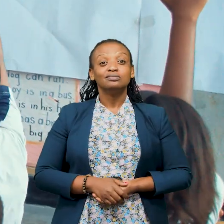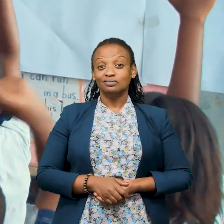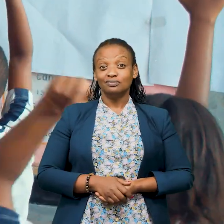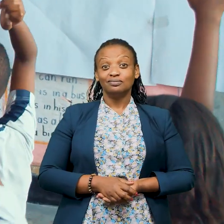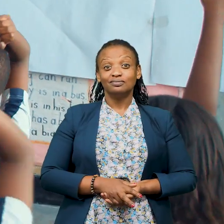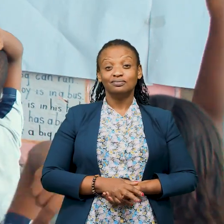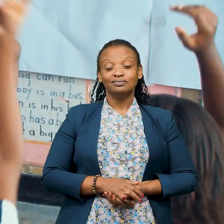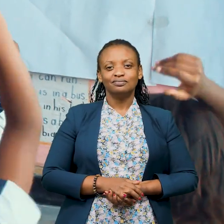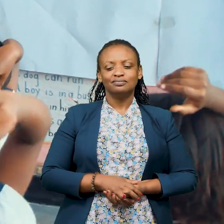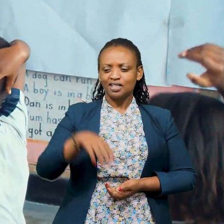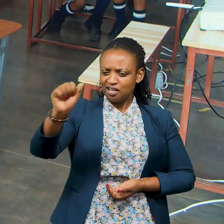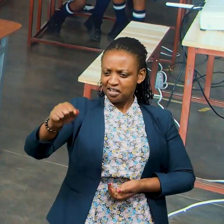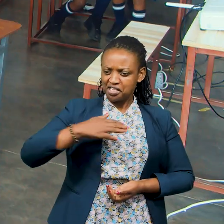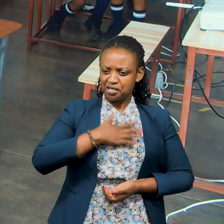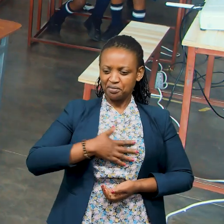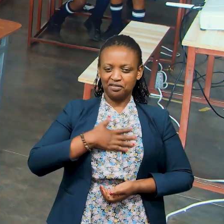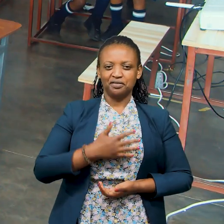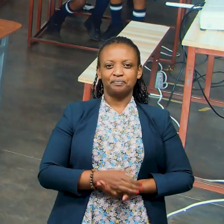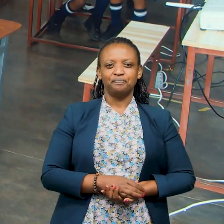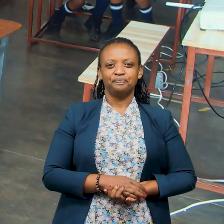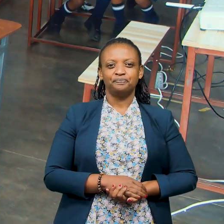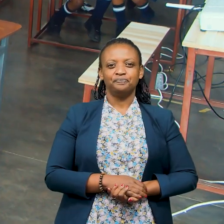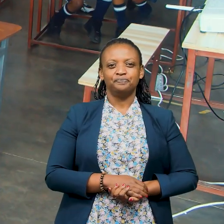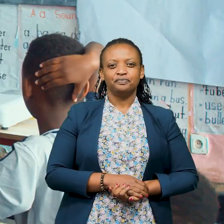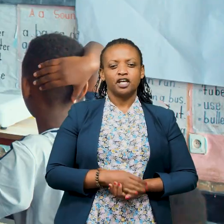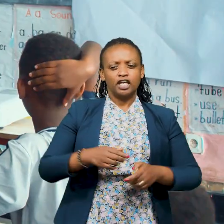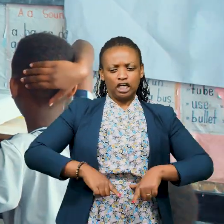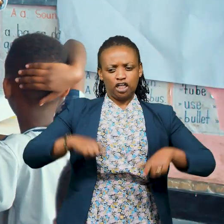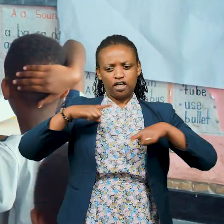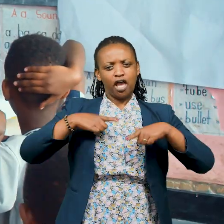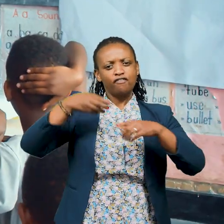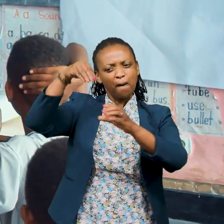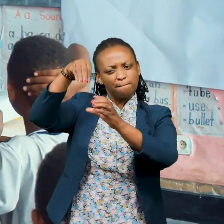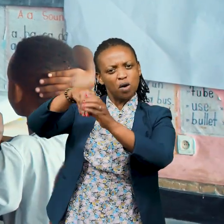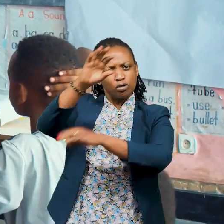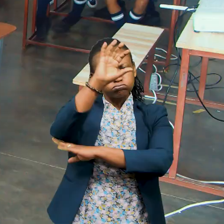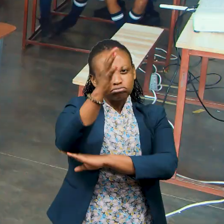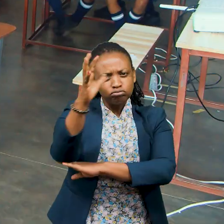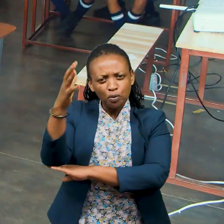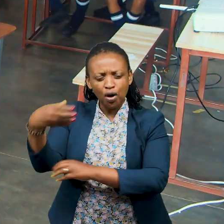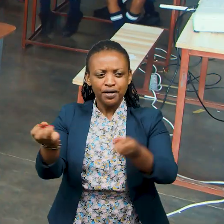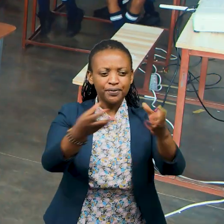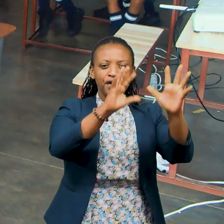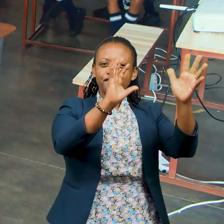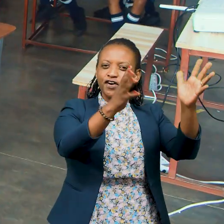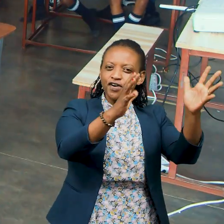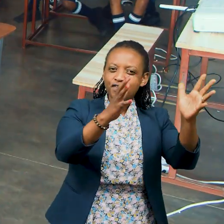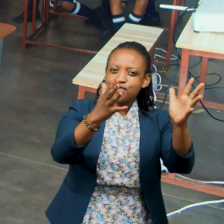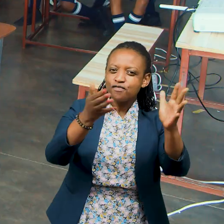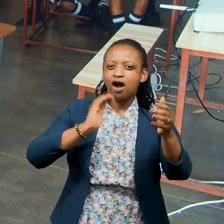Yes, please. Yes, my friend. They live in the bush. Flowers to our friend, flowers to our